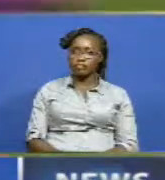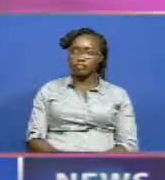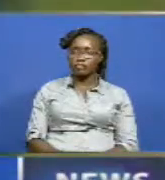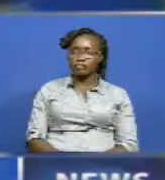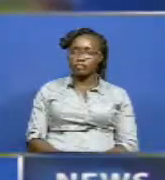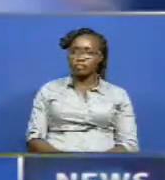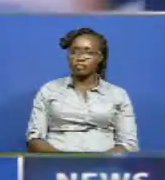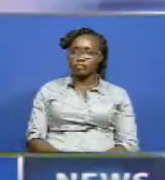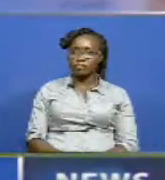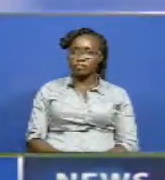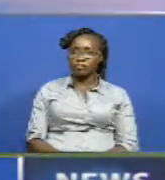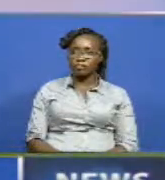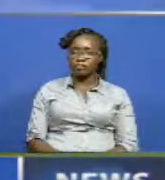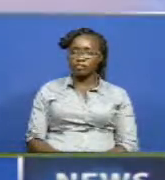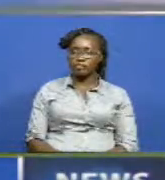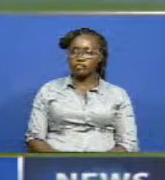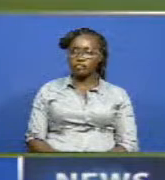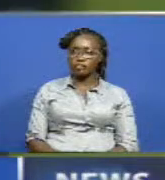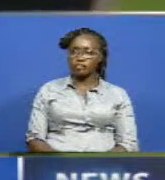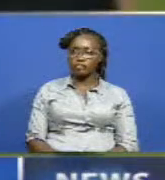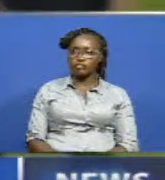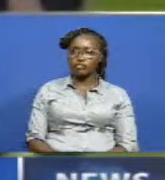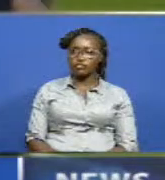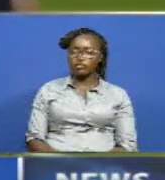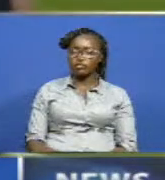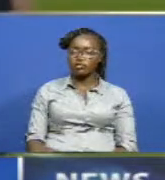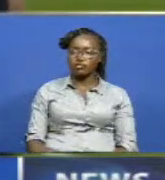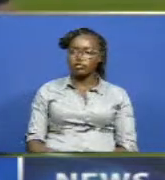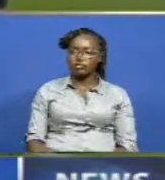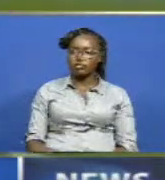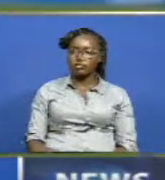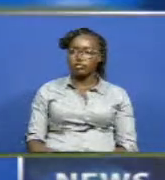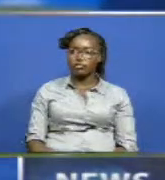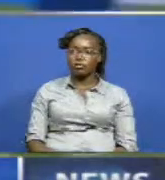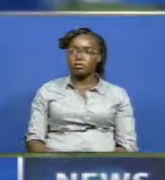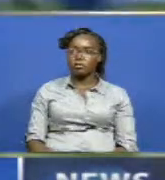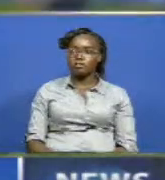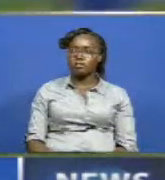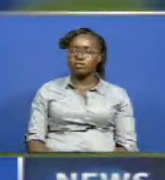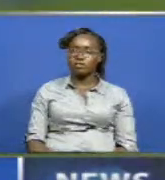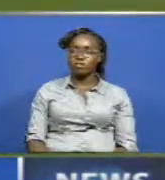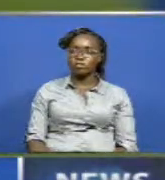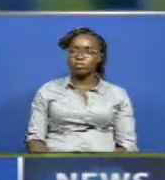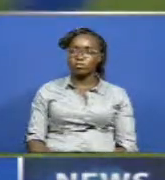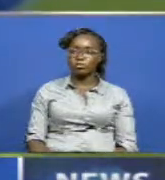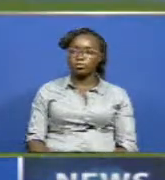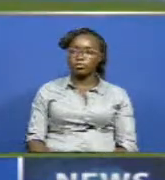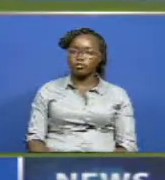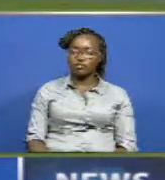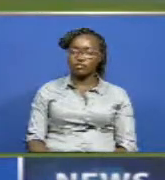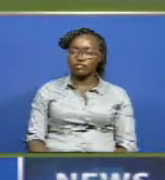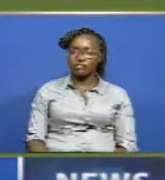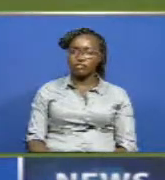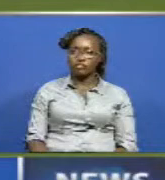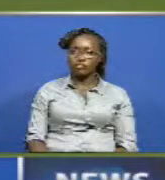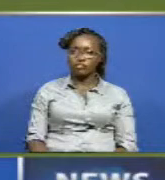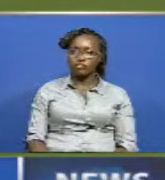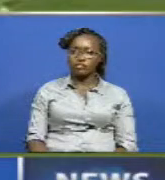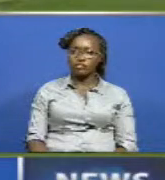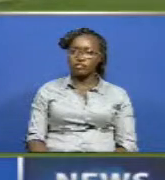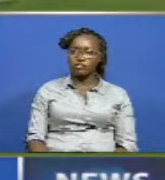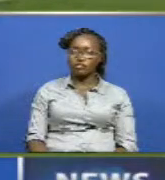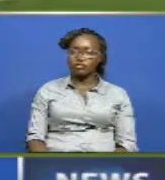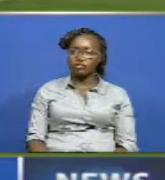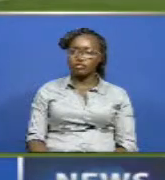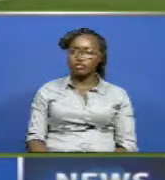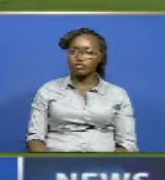minute, and Chelsea, who are going through the gears, have suddenly run into overdrive here. Real Madrid 0, Chelsea 1.